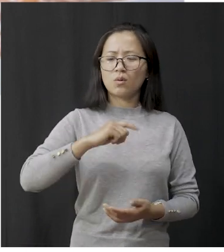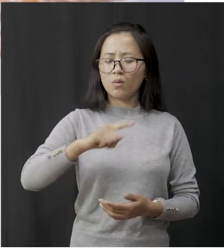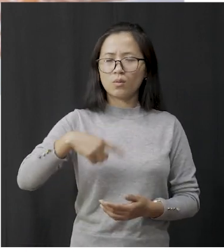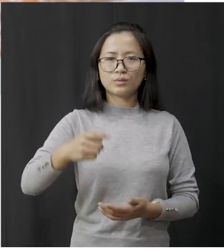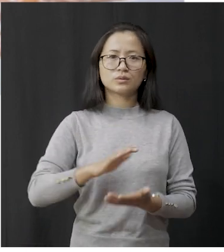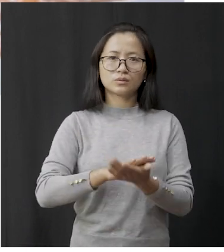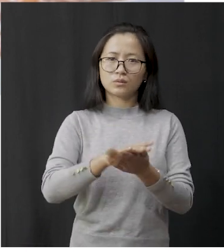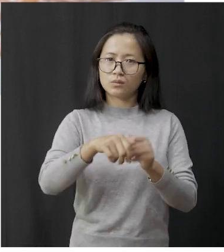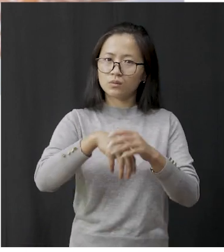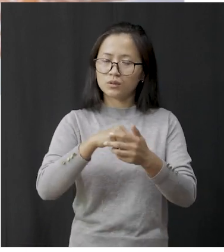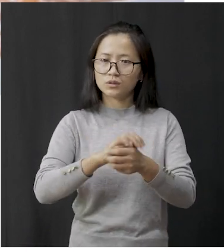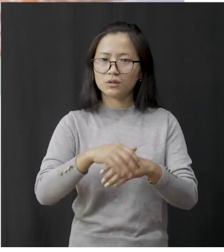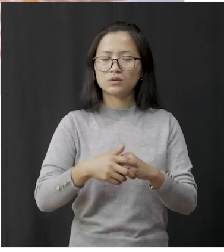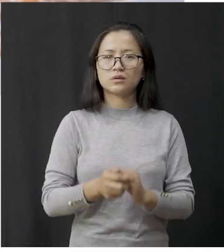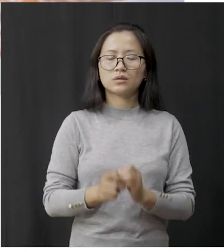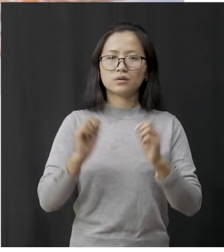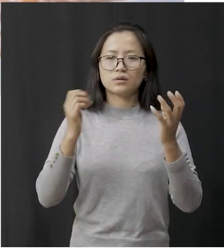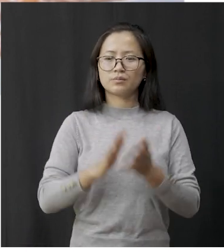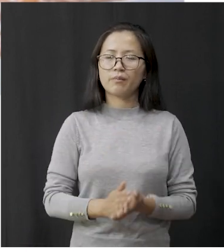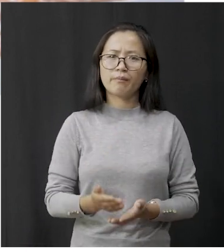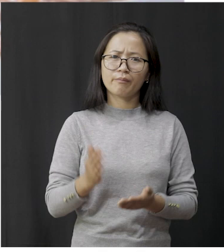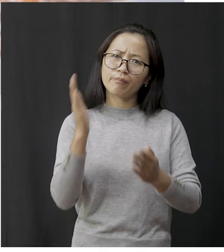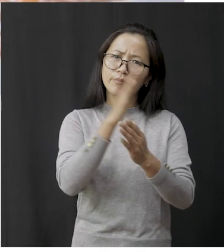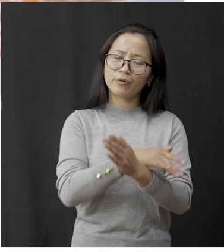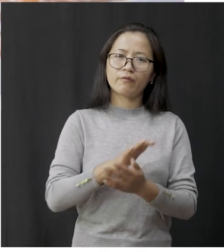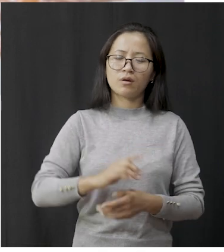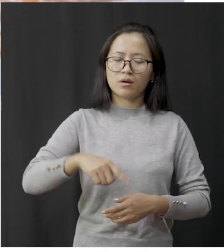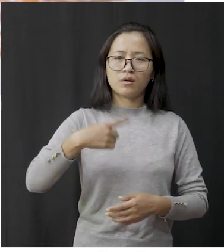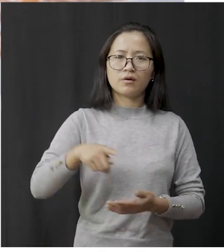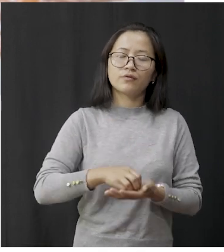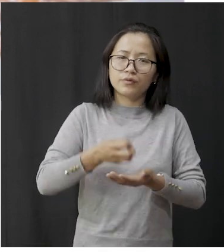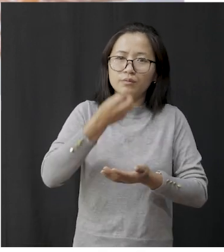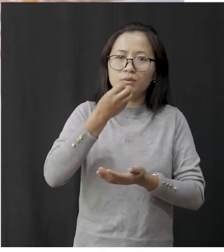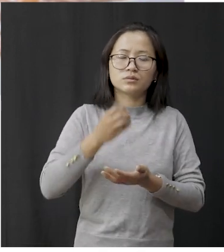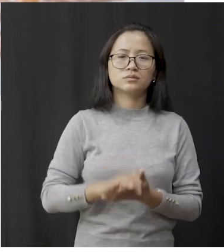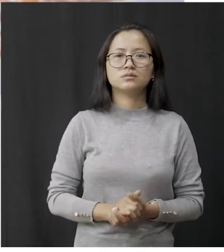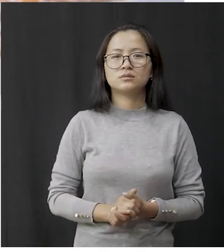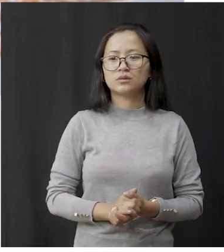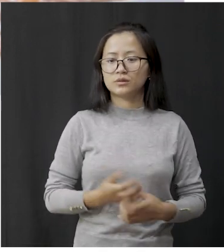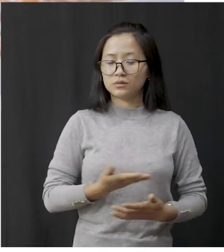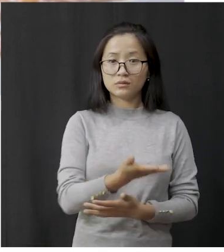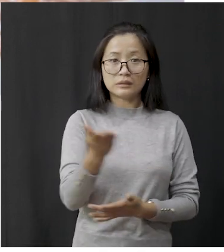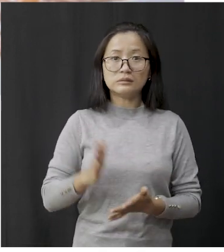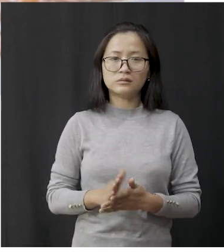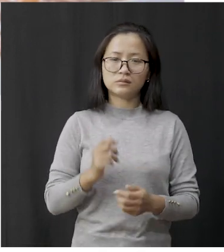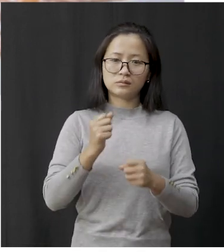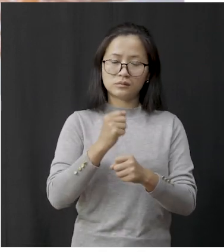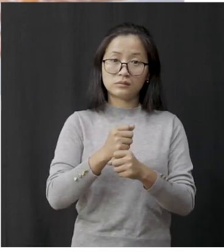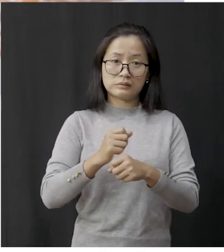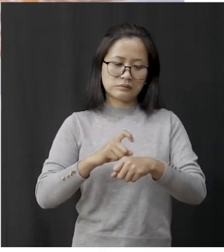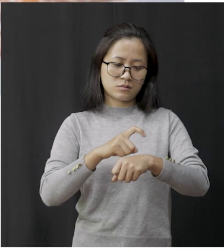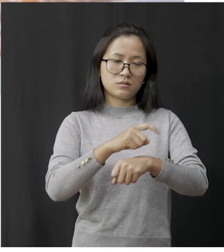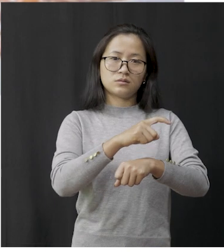our hand before every meal, okay? Now, students, because there are germs,